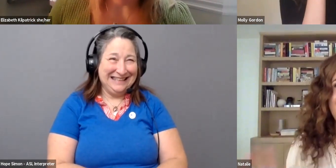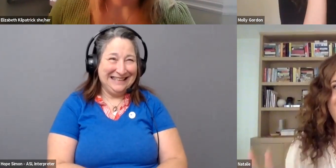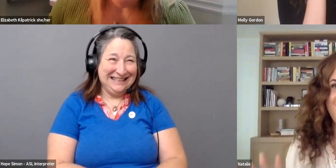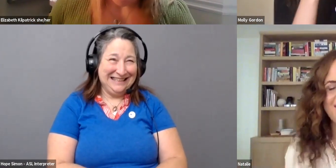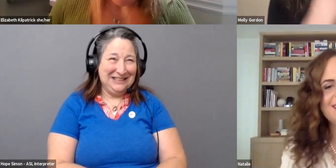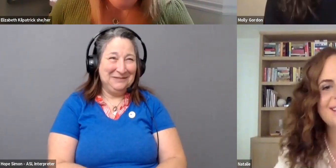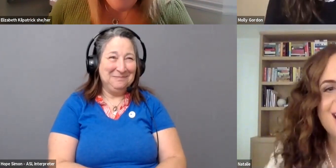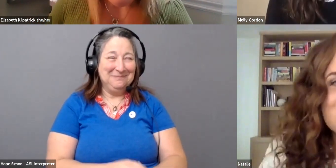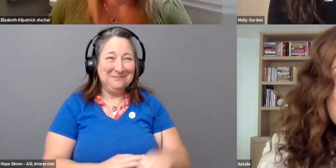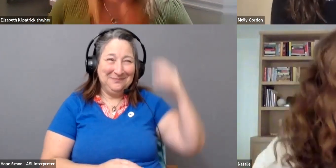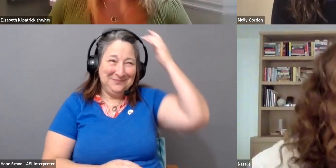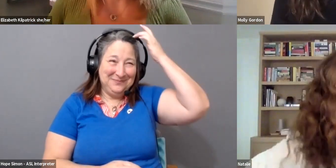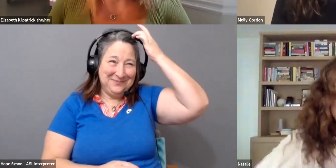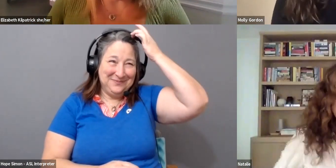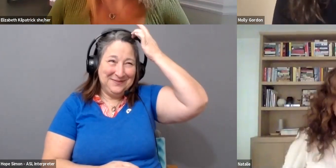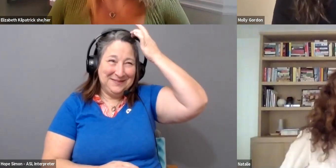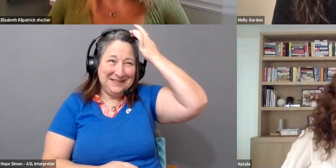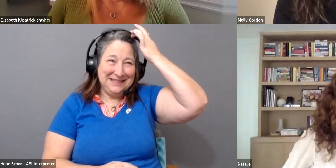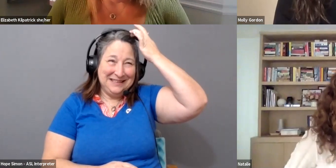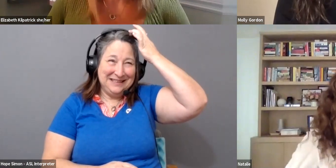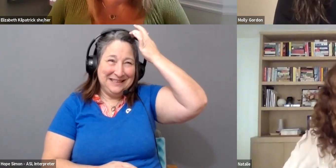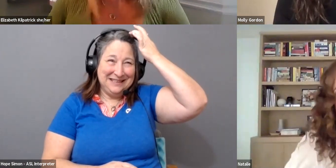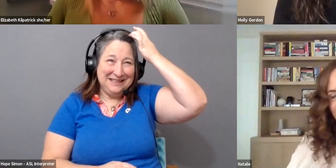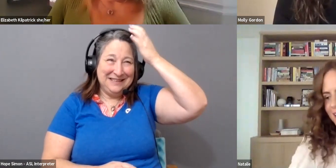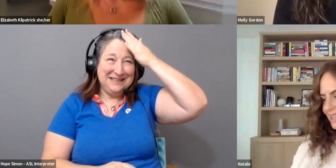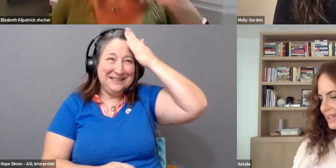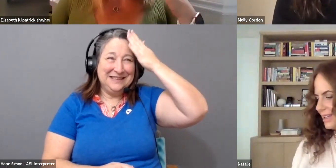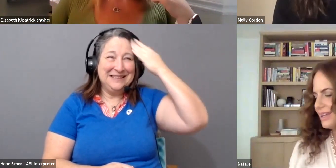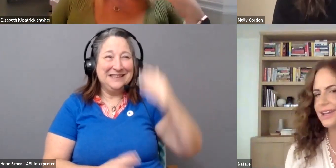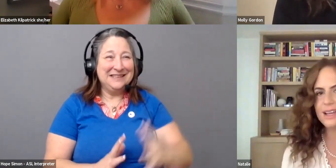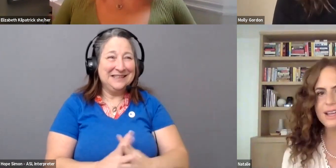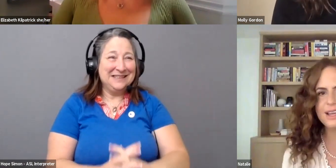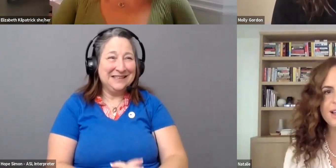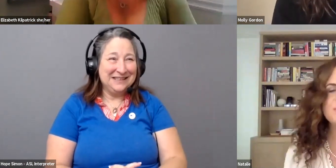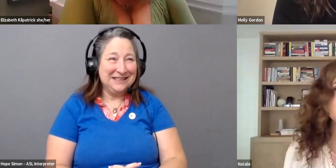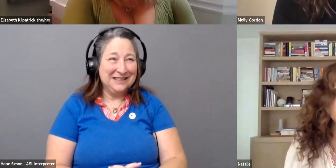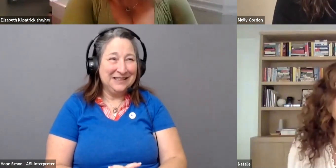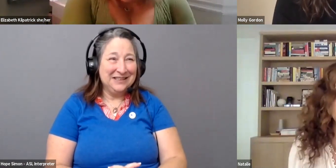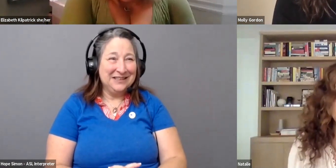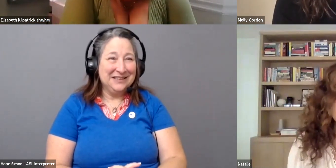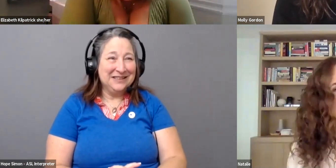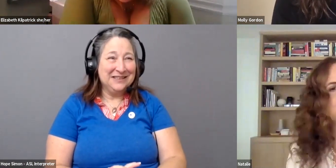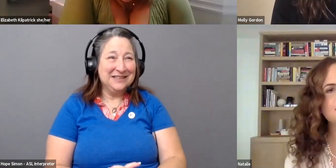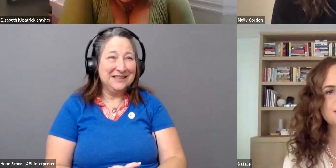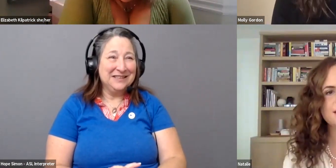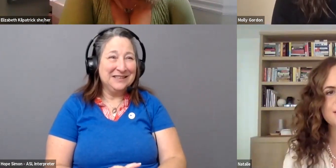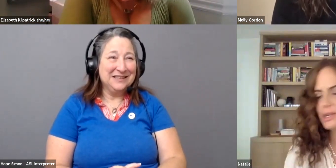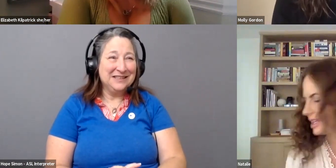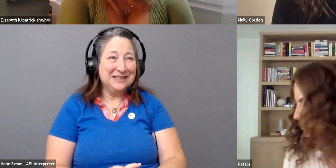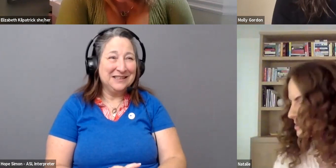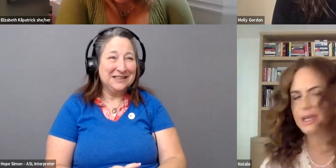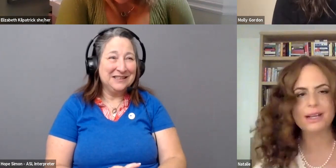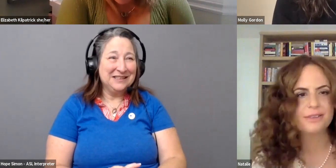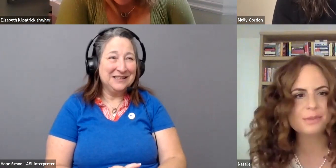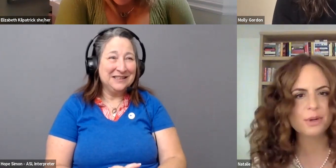odd. Hi. Hi, you look Wait. incredible. You look incredible. You Well, launched a, I'm going to say someone